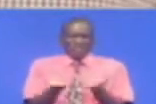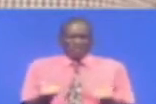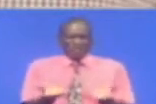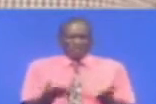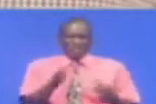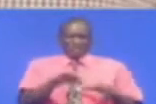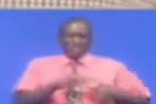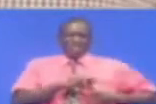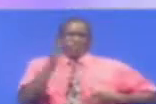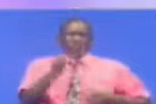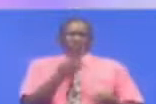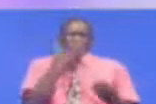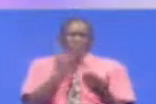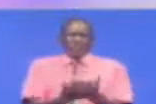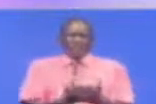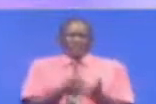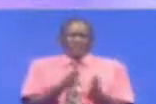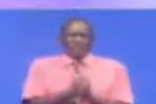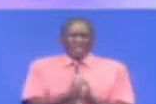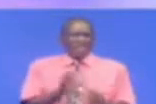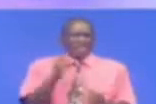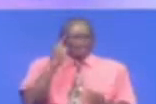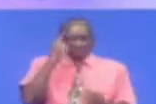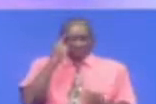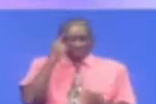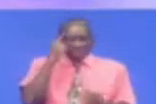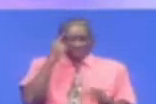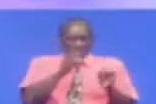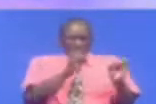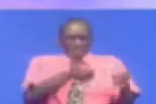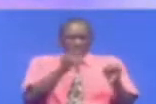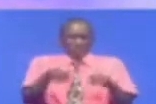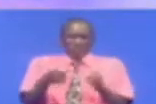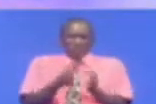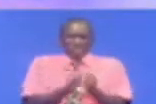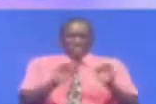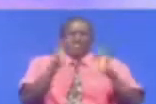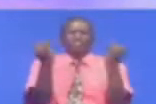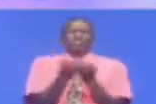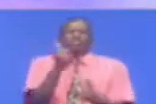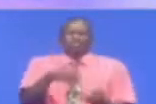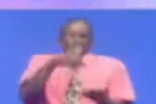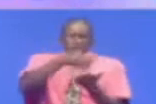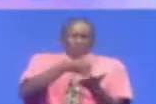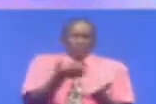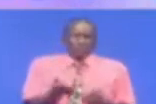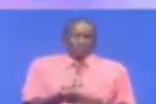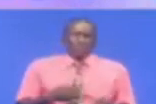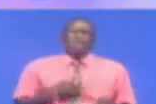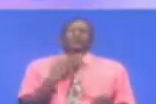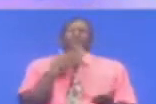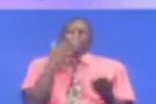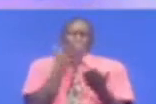spirit of thanking and recognizing the individuals and institutions that were part of this, I'd like to